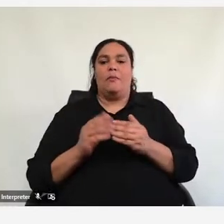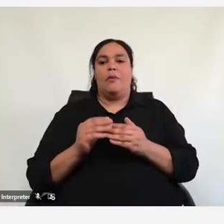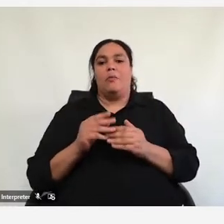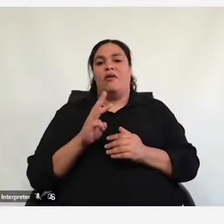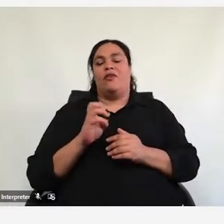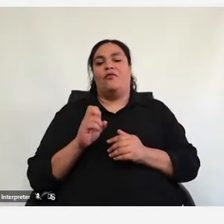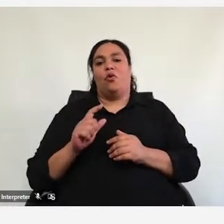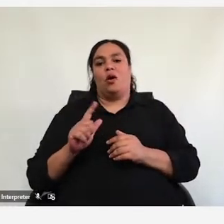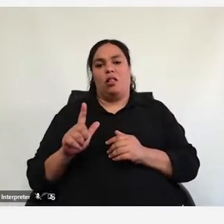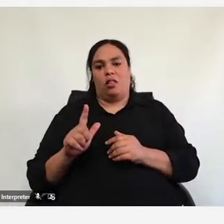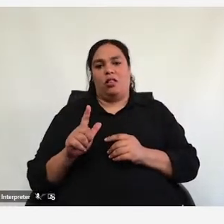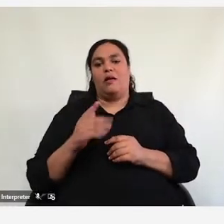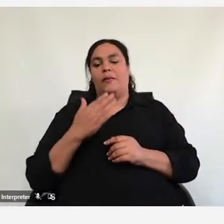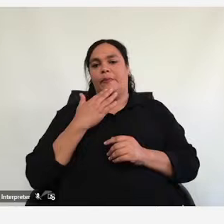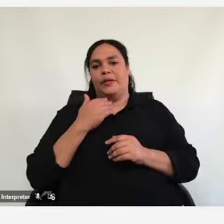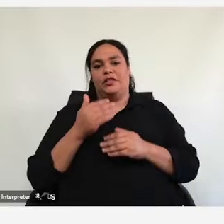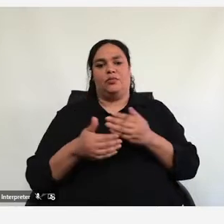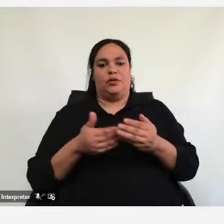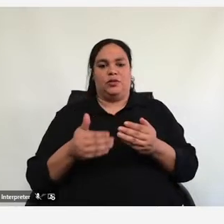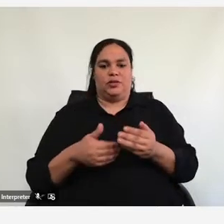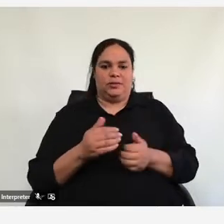Vogel, kindly proceed.